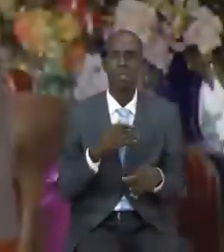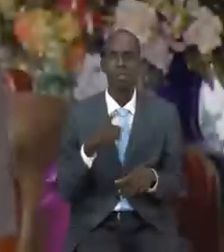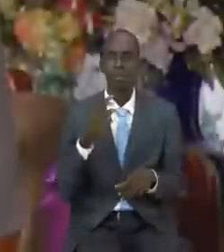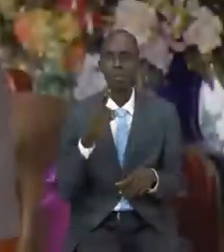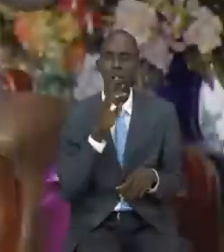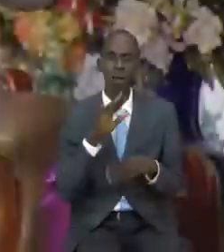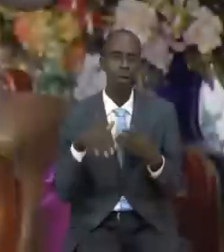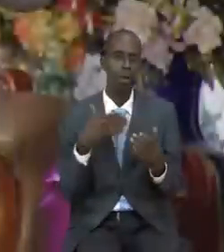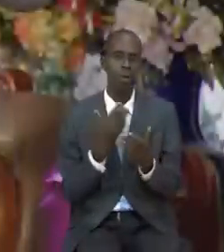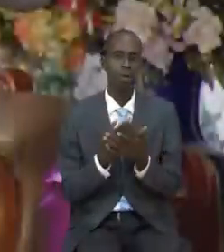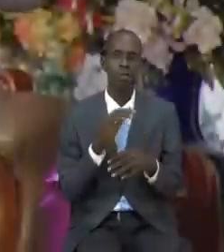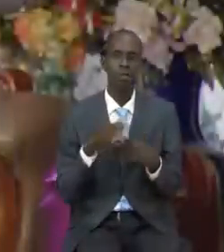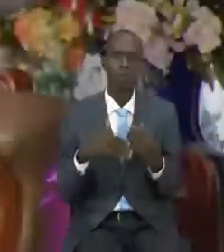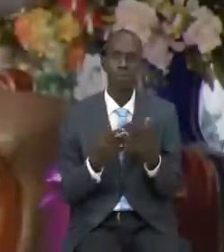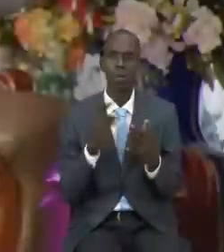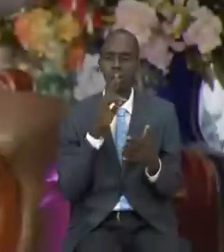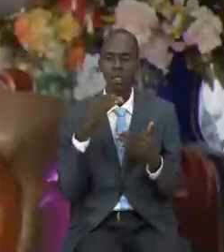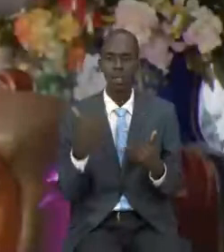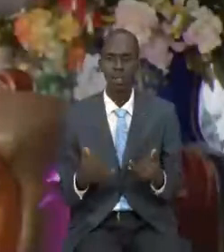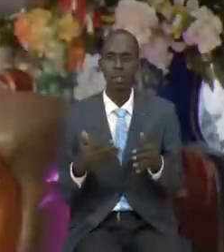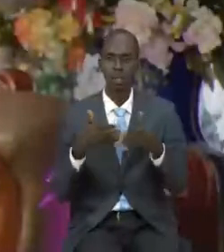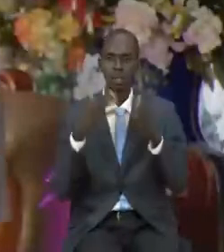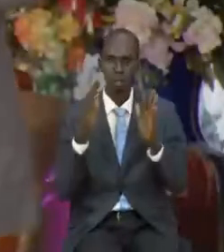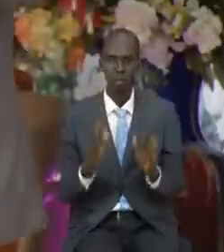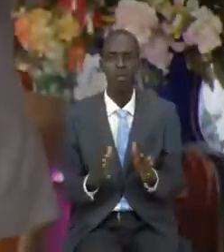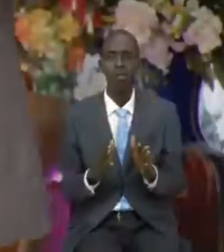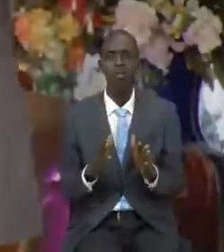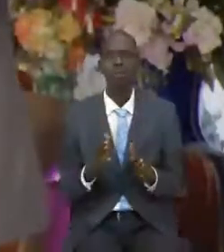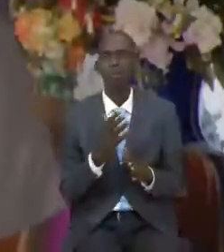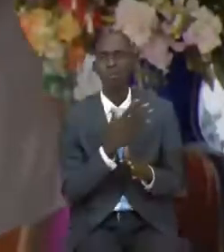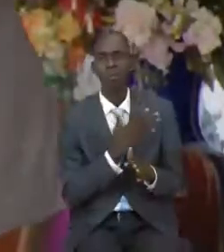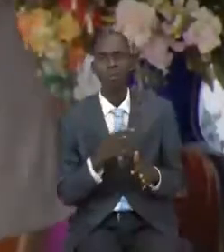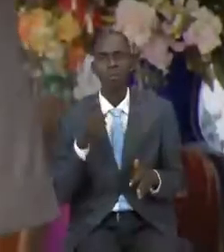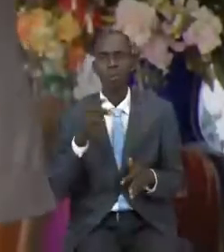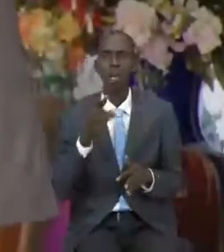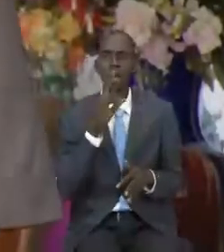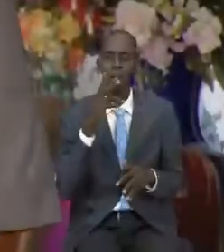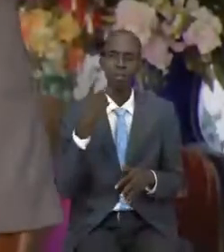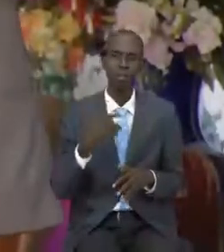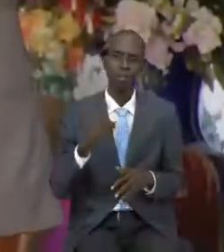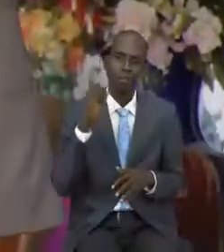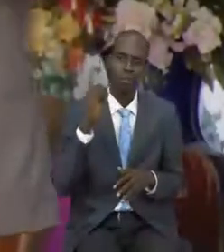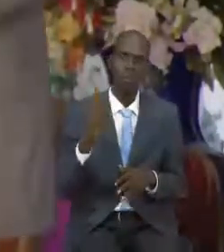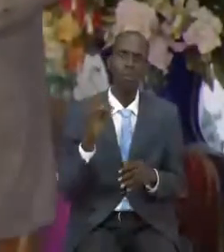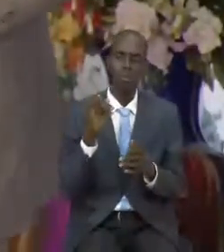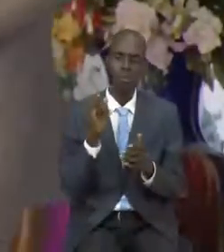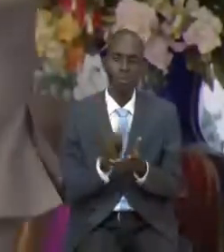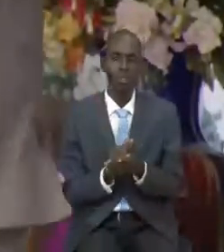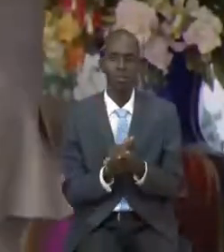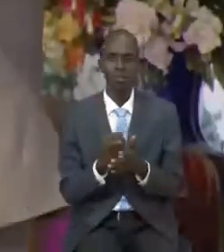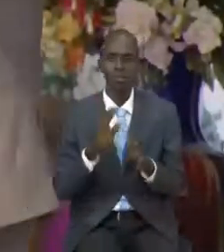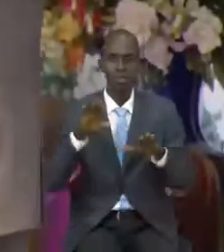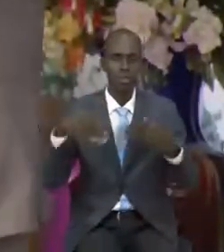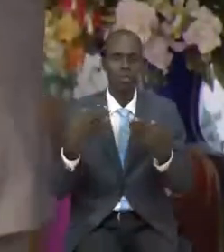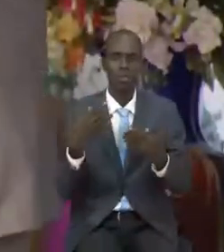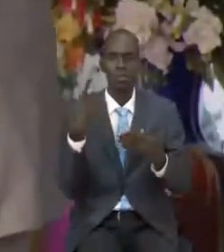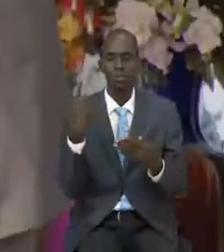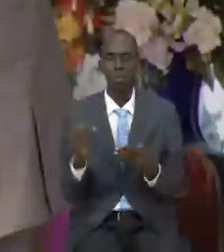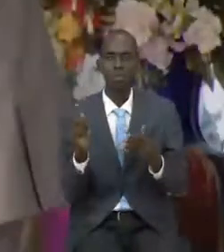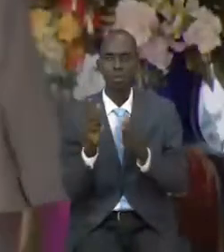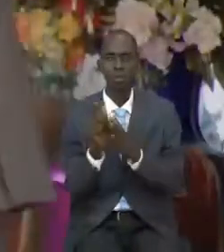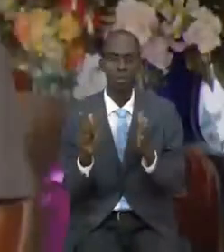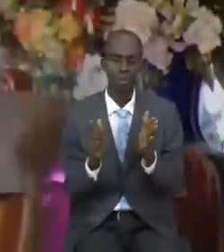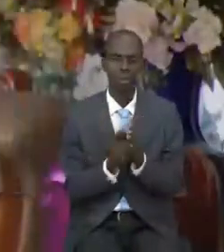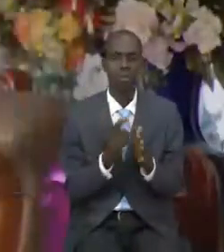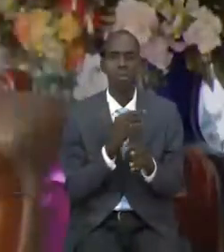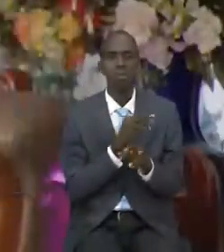all-in-all, you are the overseer, you are the founder, and you are the one that calls the shot. And now you look at the